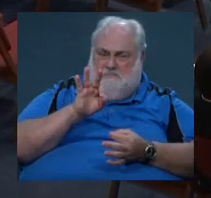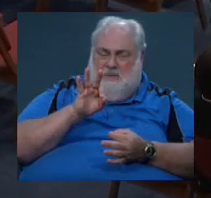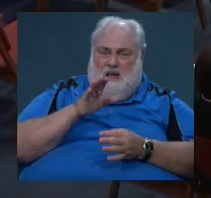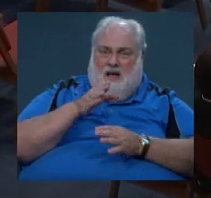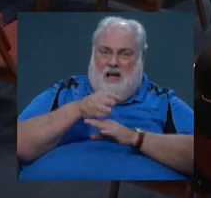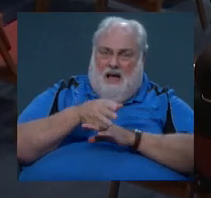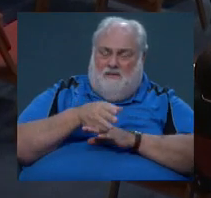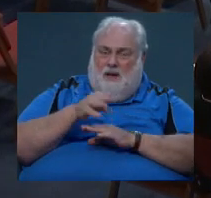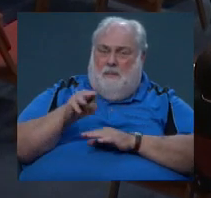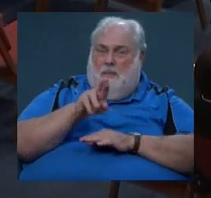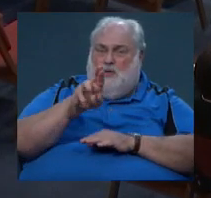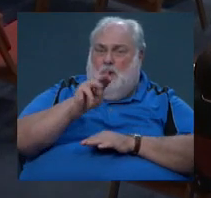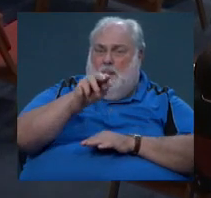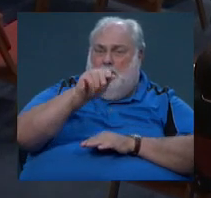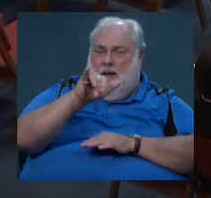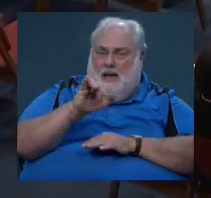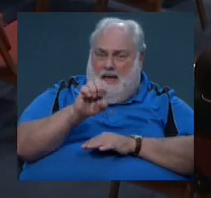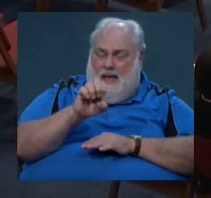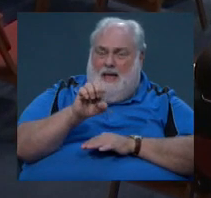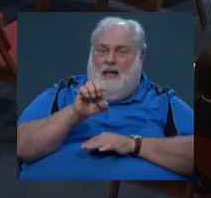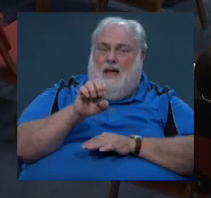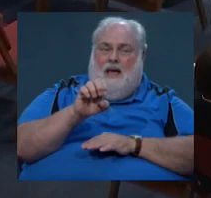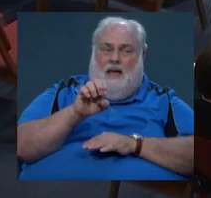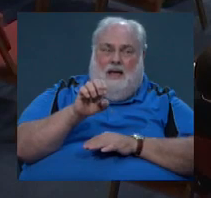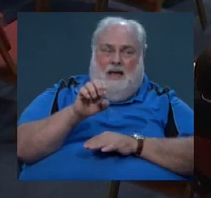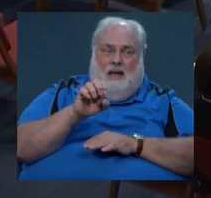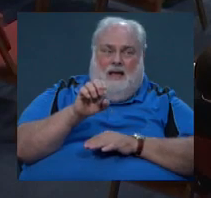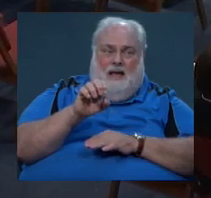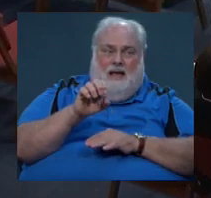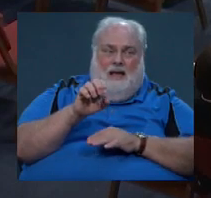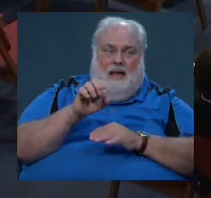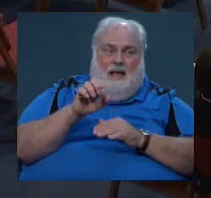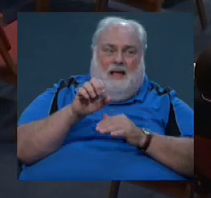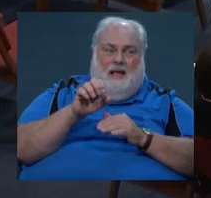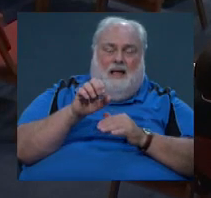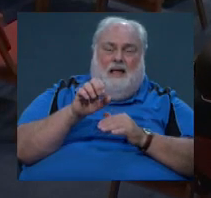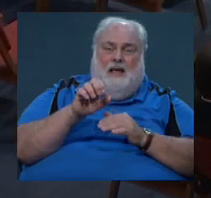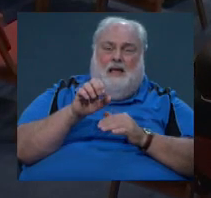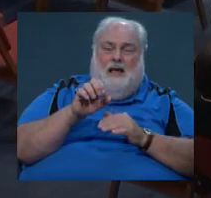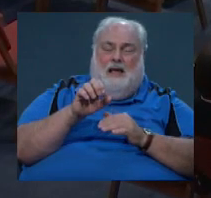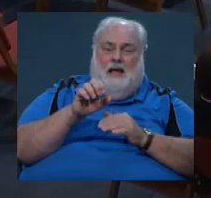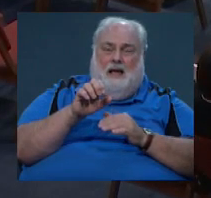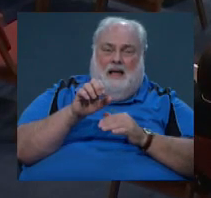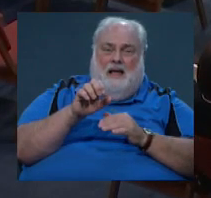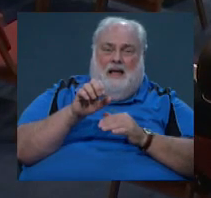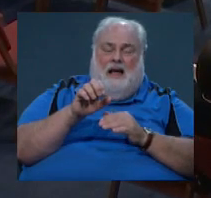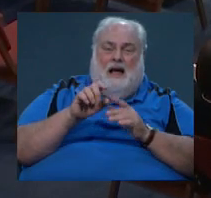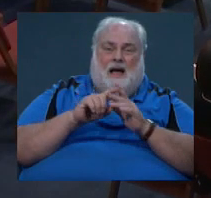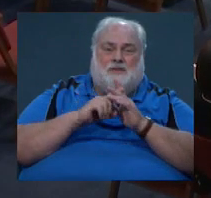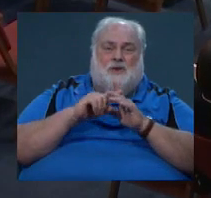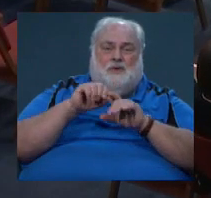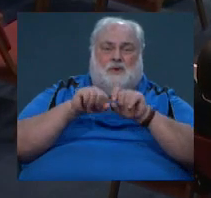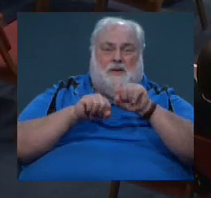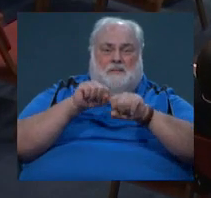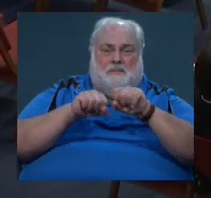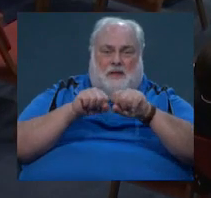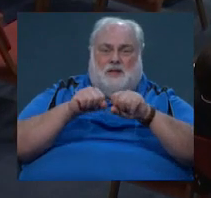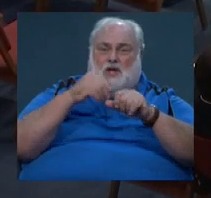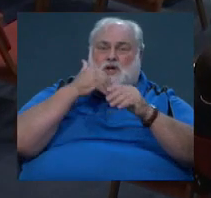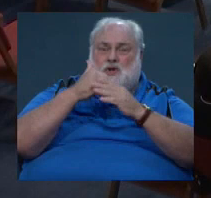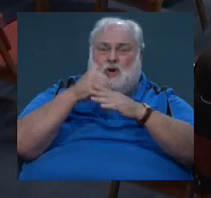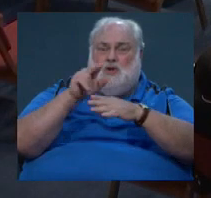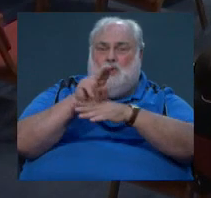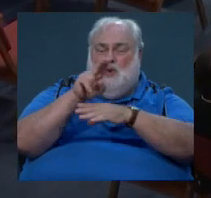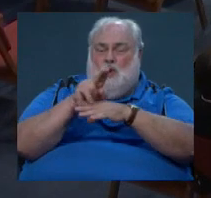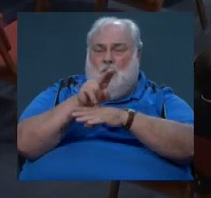After Mr. May was playing at Lamar Porter, I played at Lamar Porter, and that's all. I still ride my bike by there. It's a good use